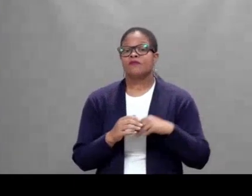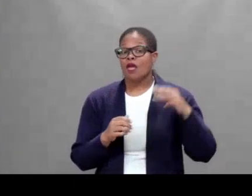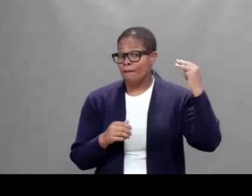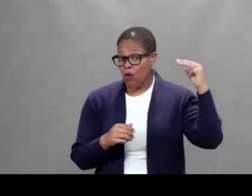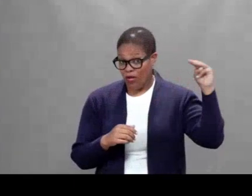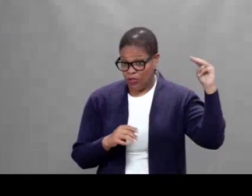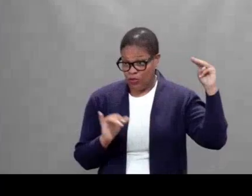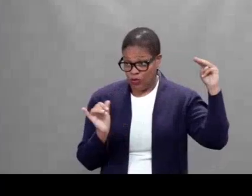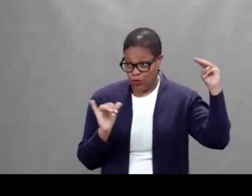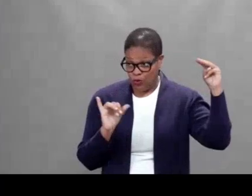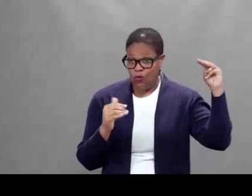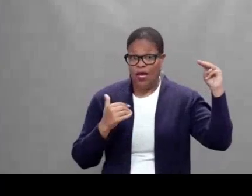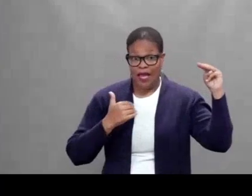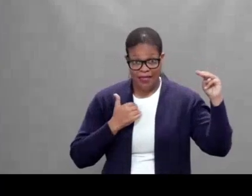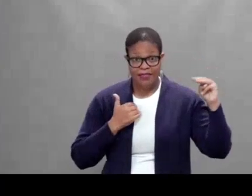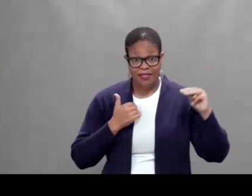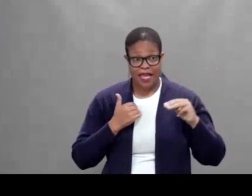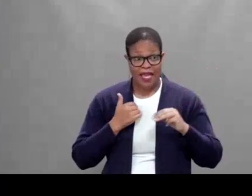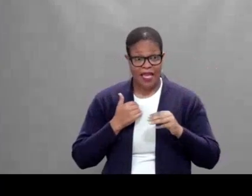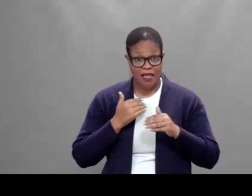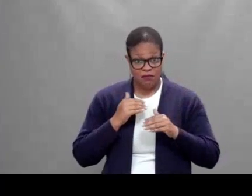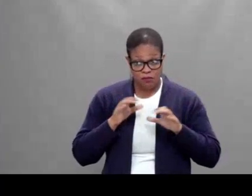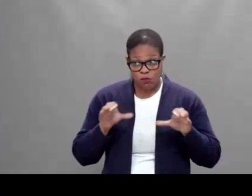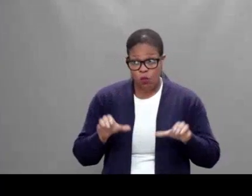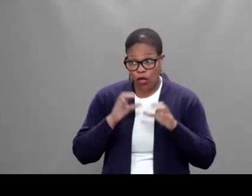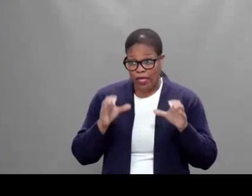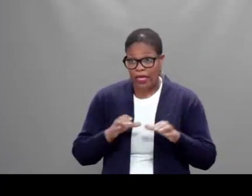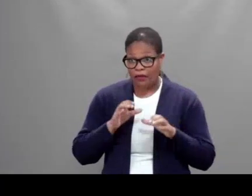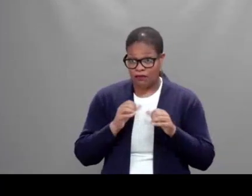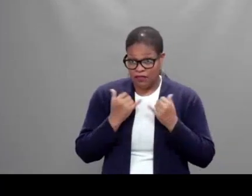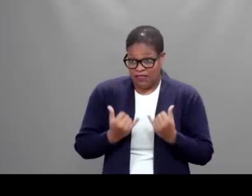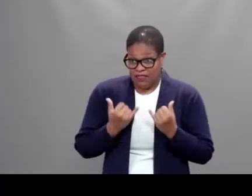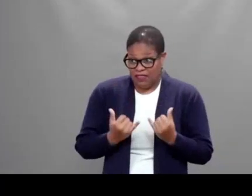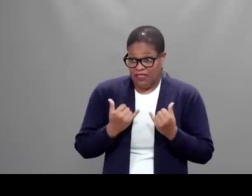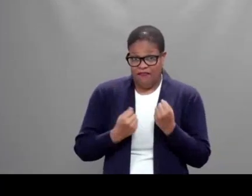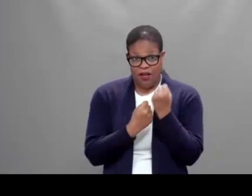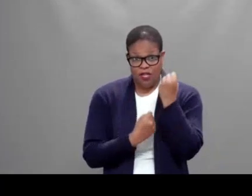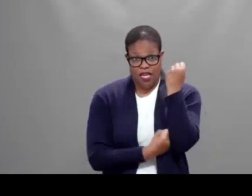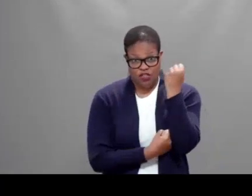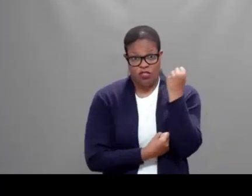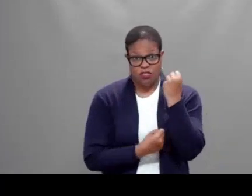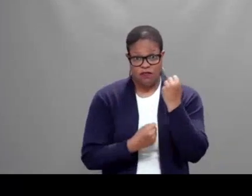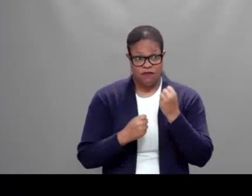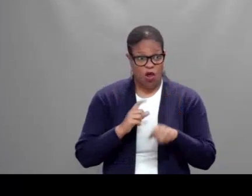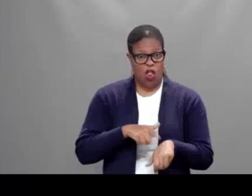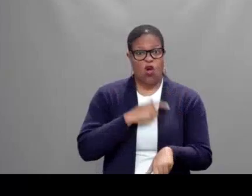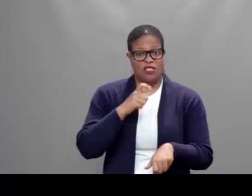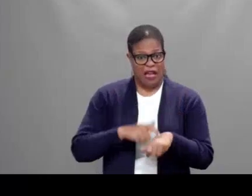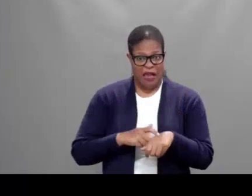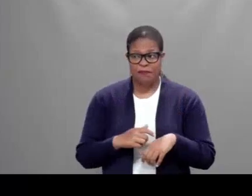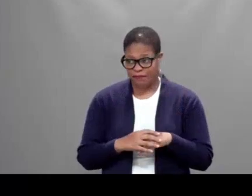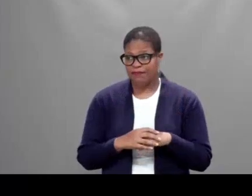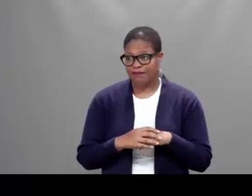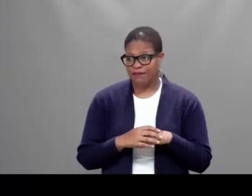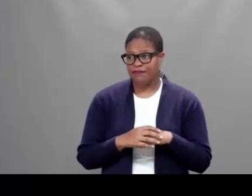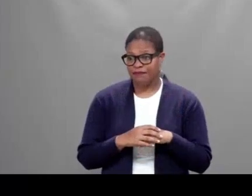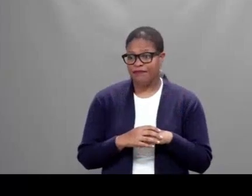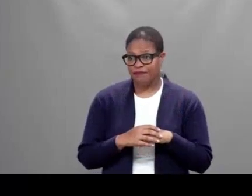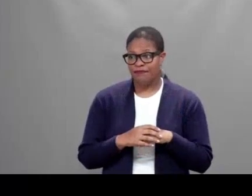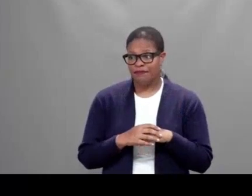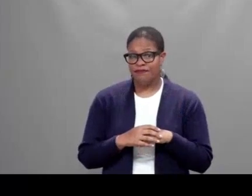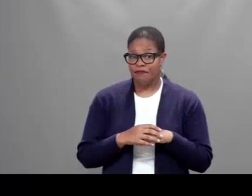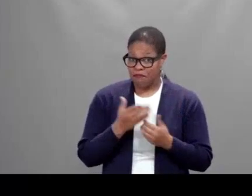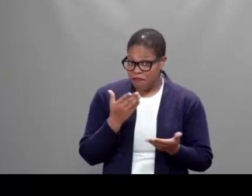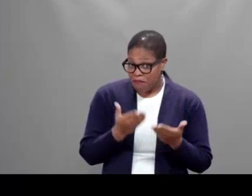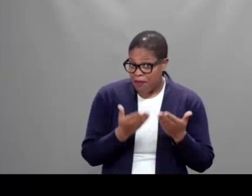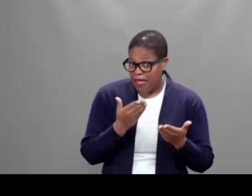Morganton also has a working foundation and has had it for a long time. And